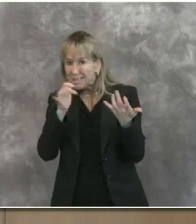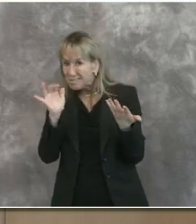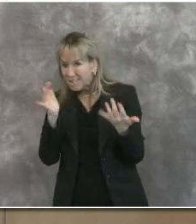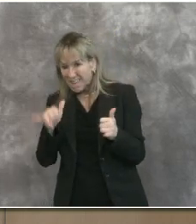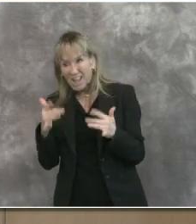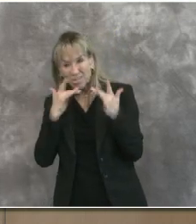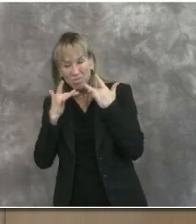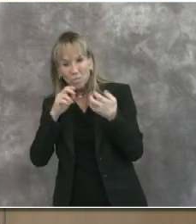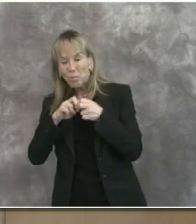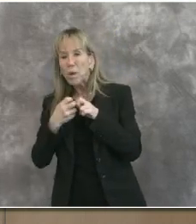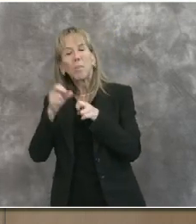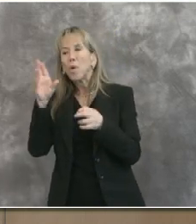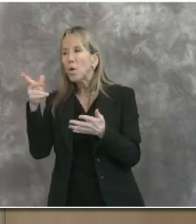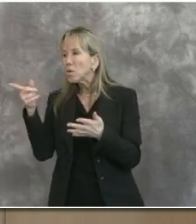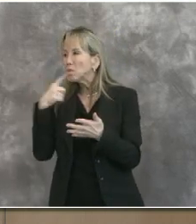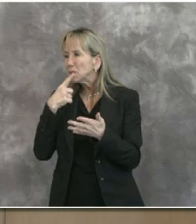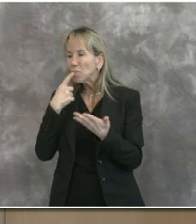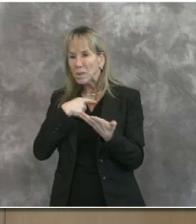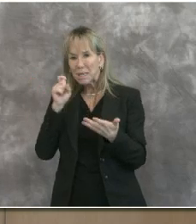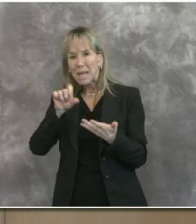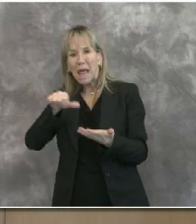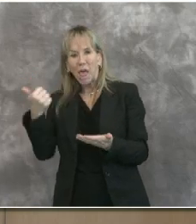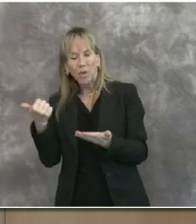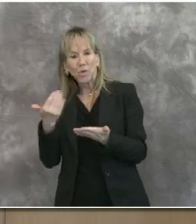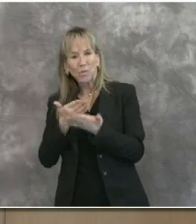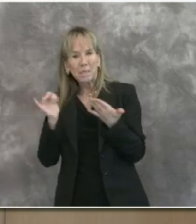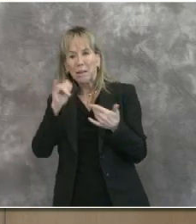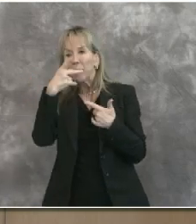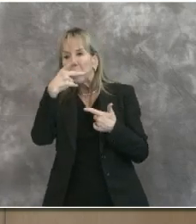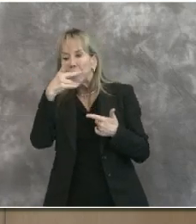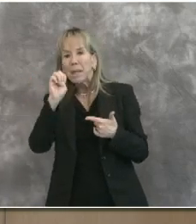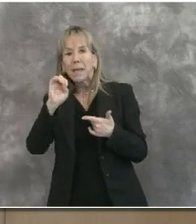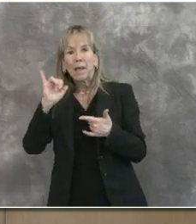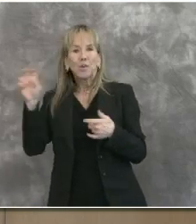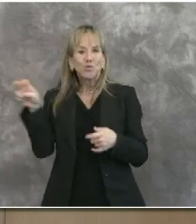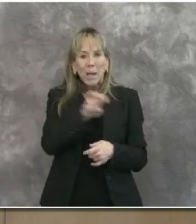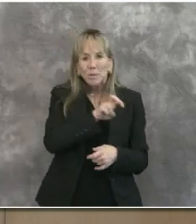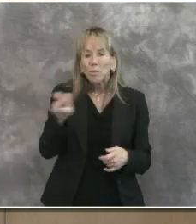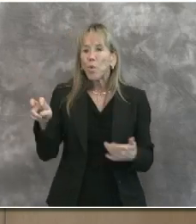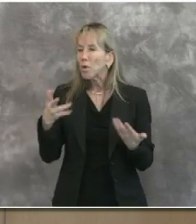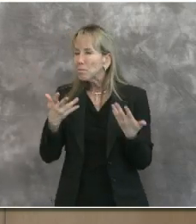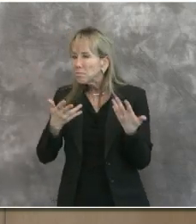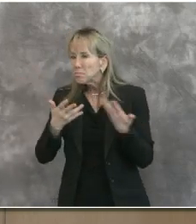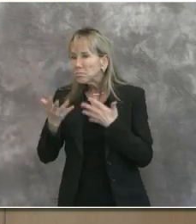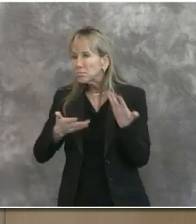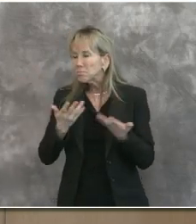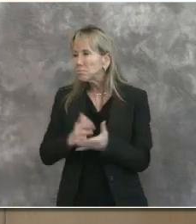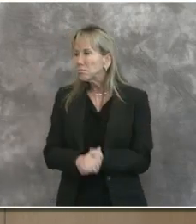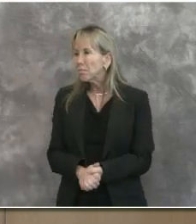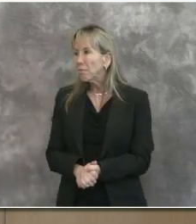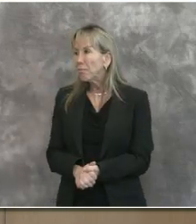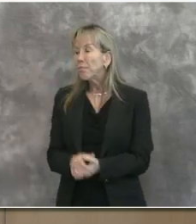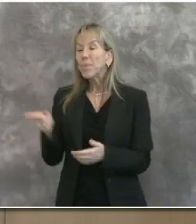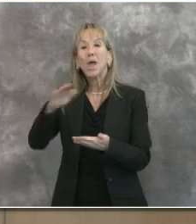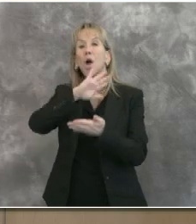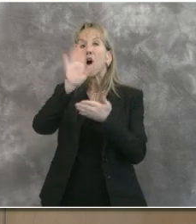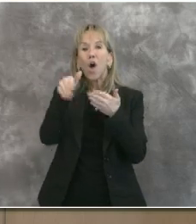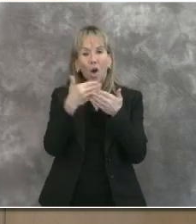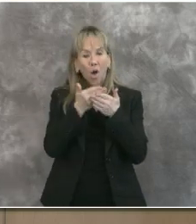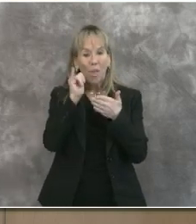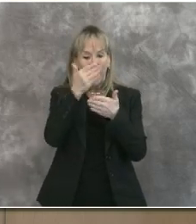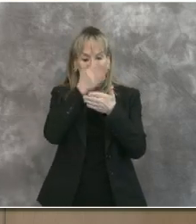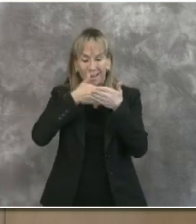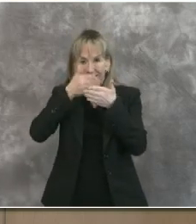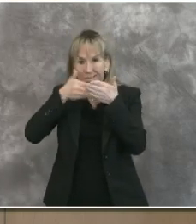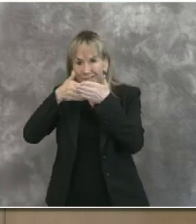there other needs like PPEs or transport that we still need to be resolved? Well, all of the components of